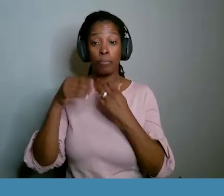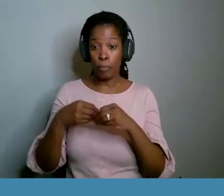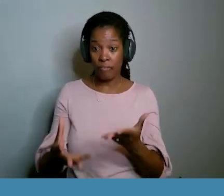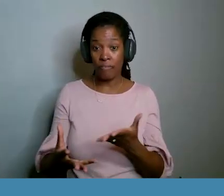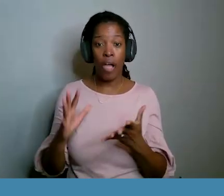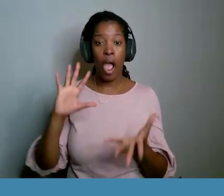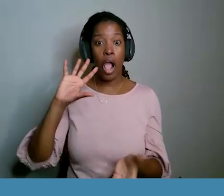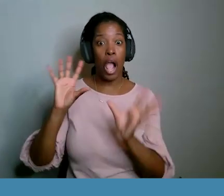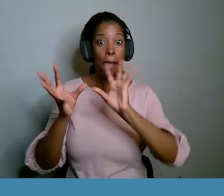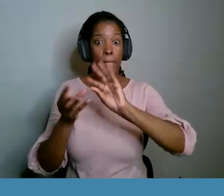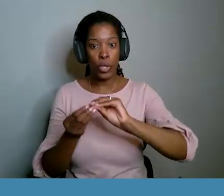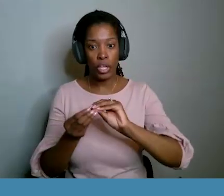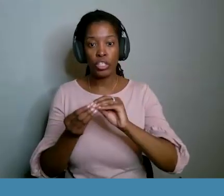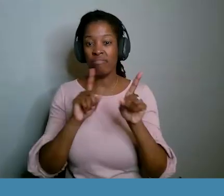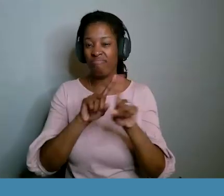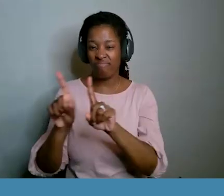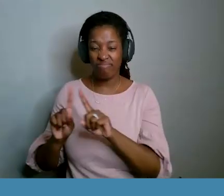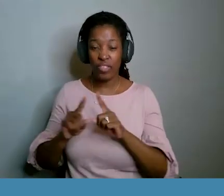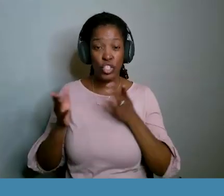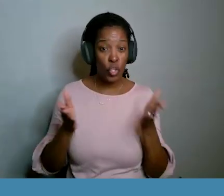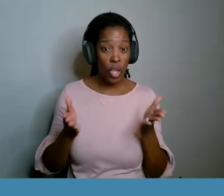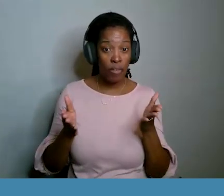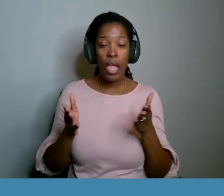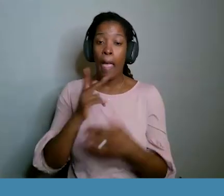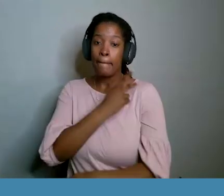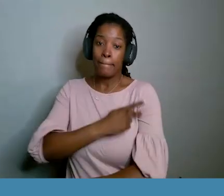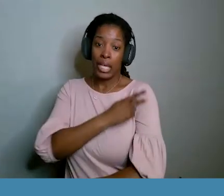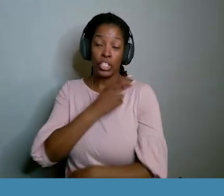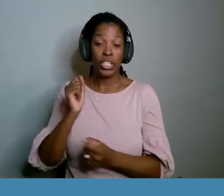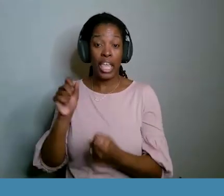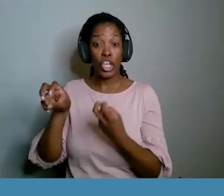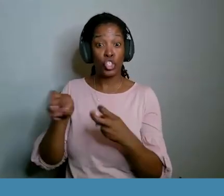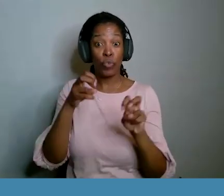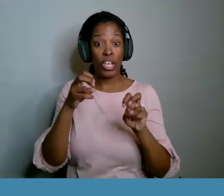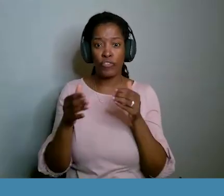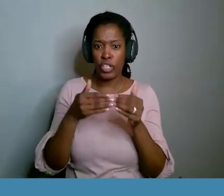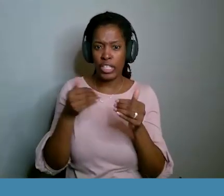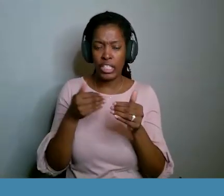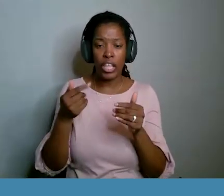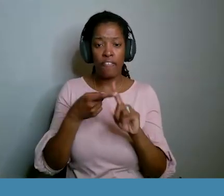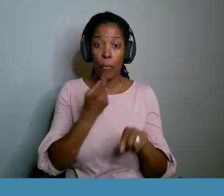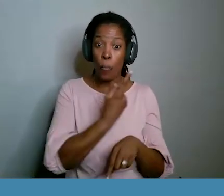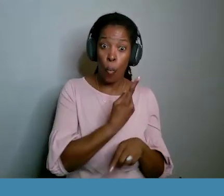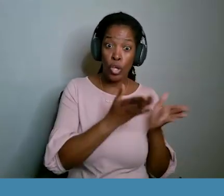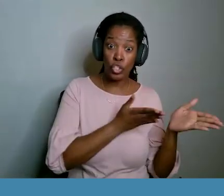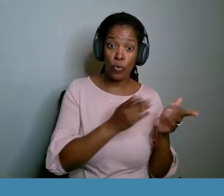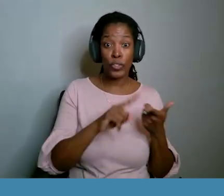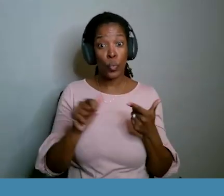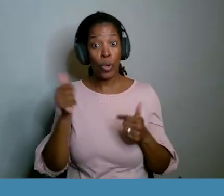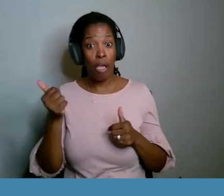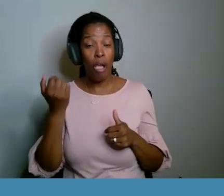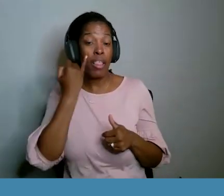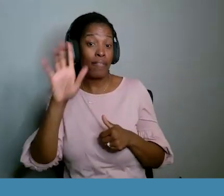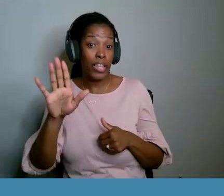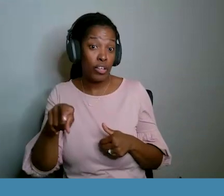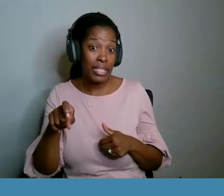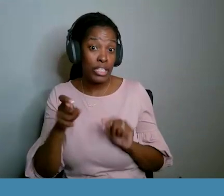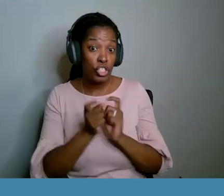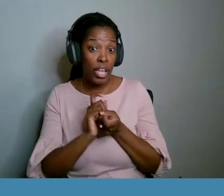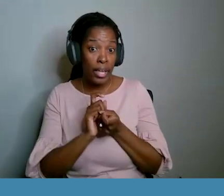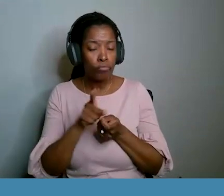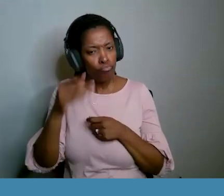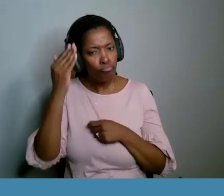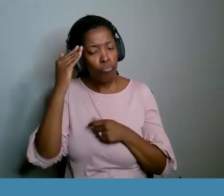services, they also permit patients to transfer easily from one type of service to another as their needs change. So as you know, mental health ebbs